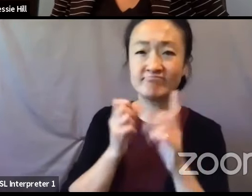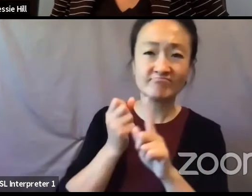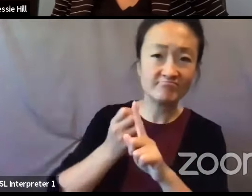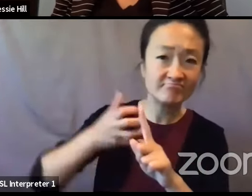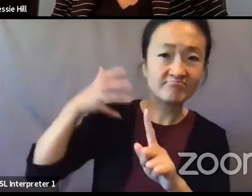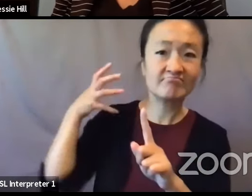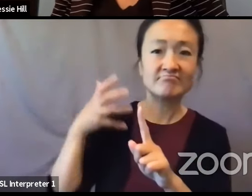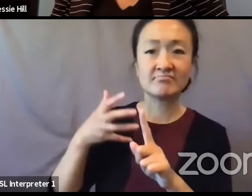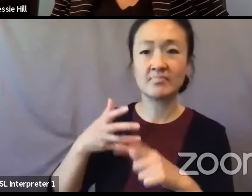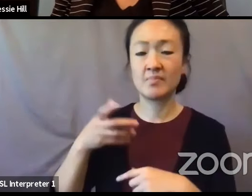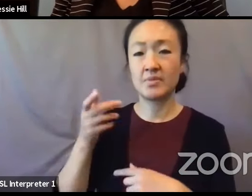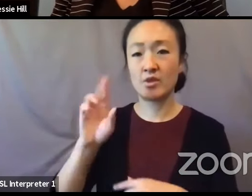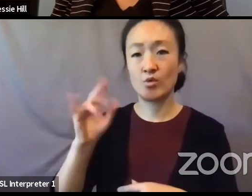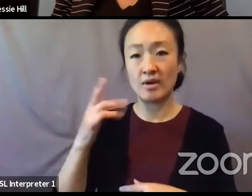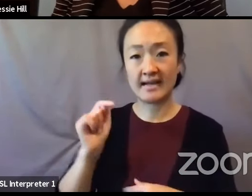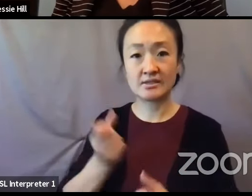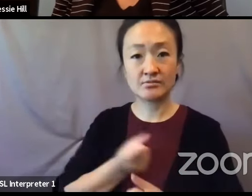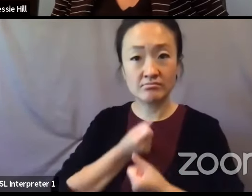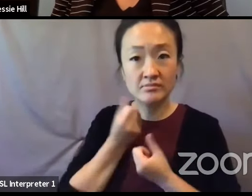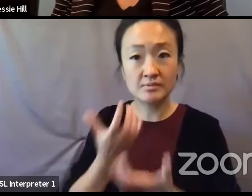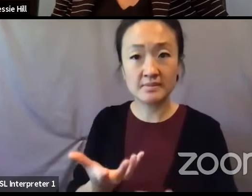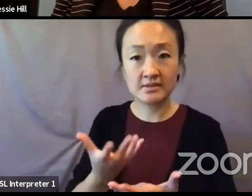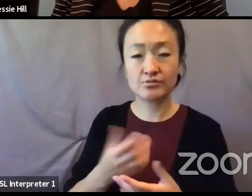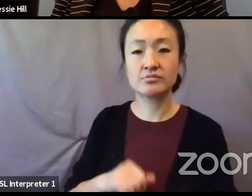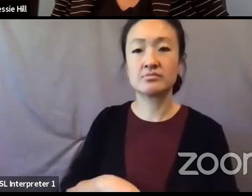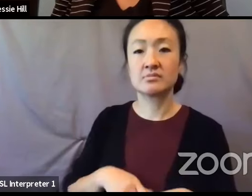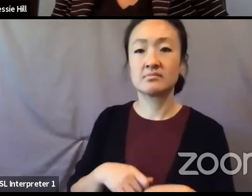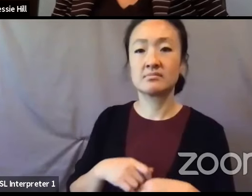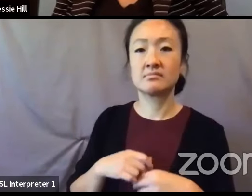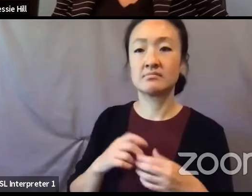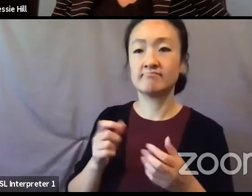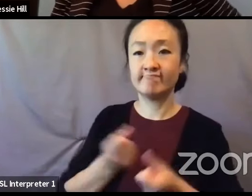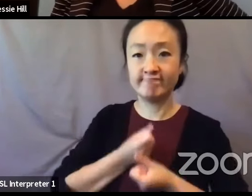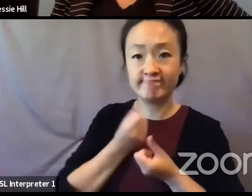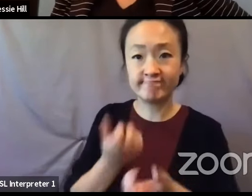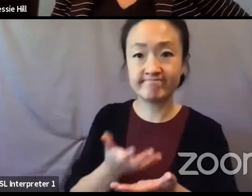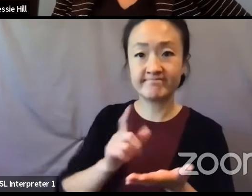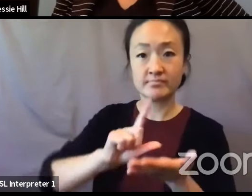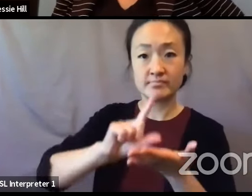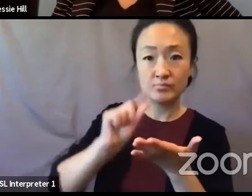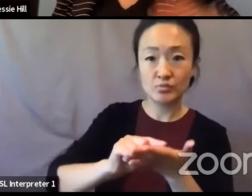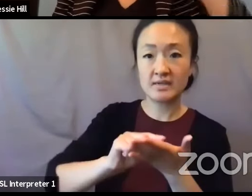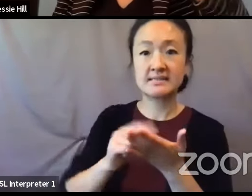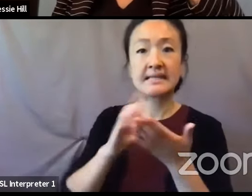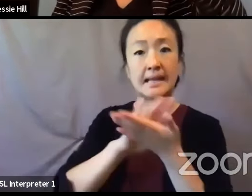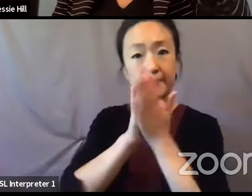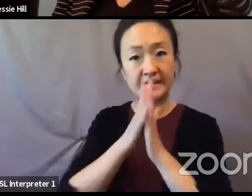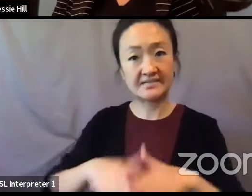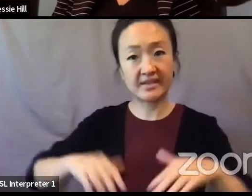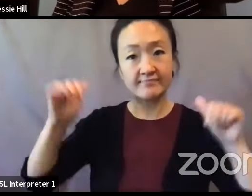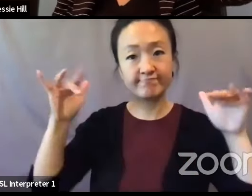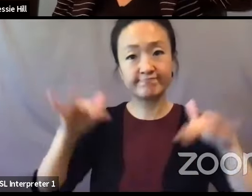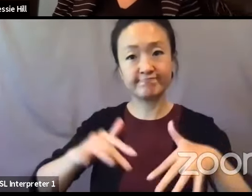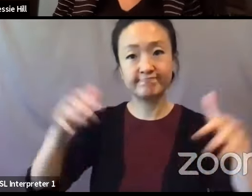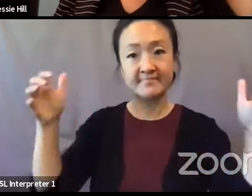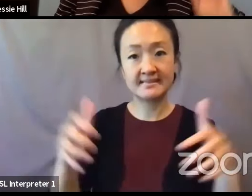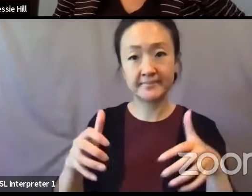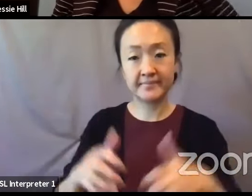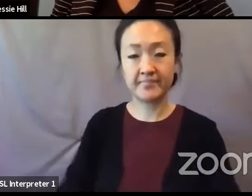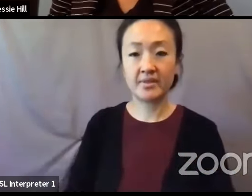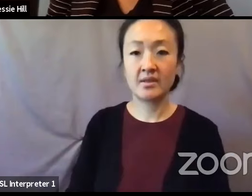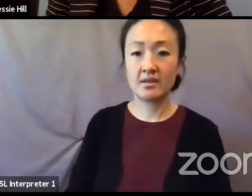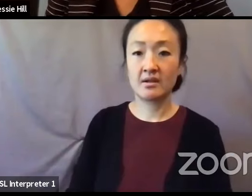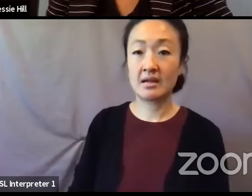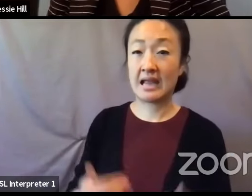right to the freedom of the press and the right to peaceably assemble. We don't have